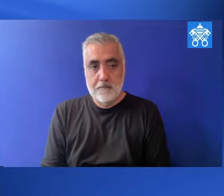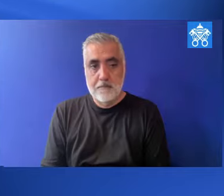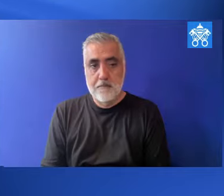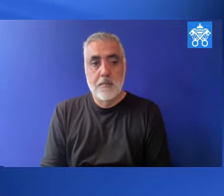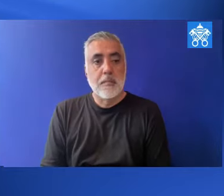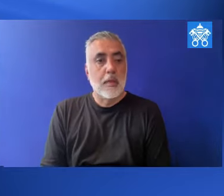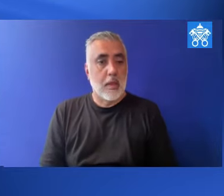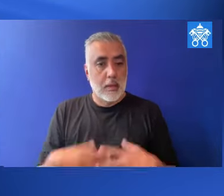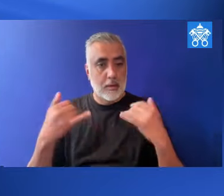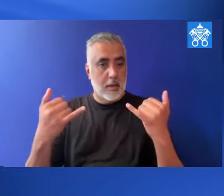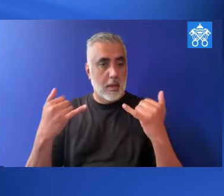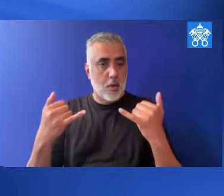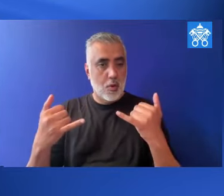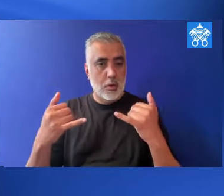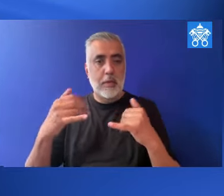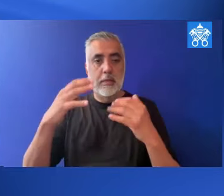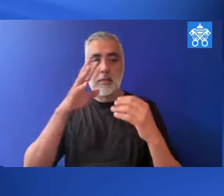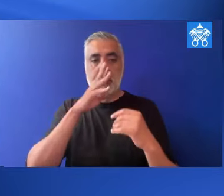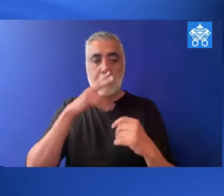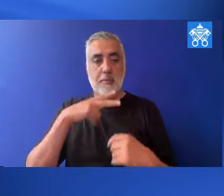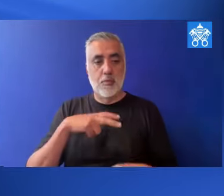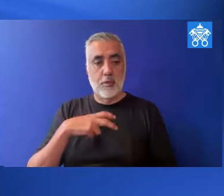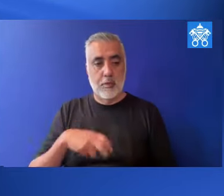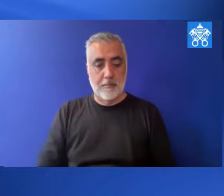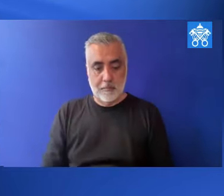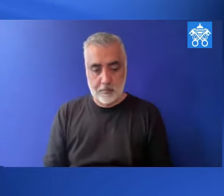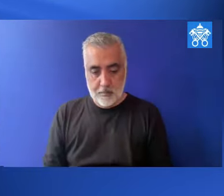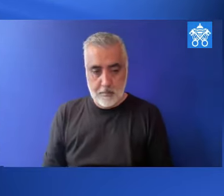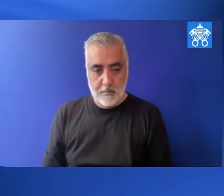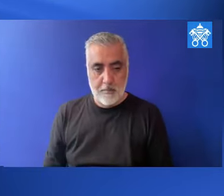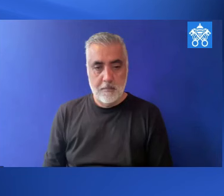And now the exchange of greetings in Portuguese.